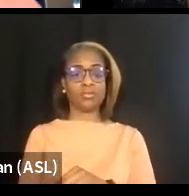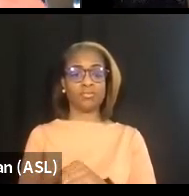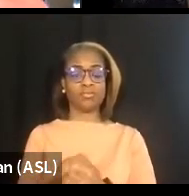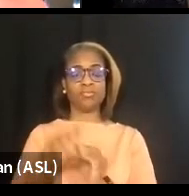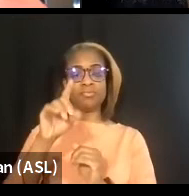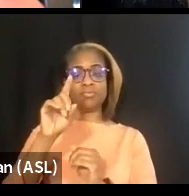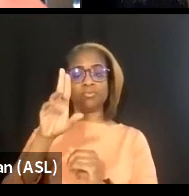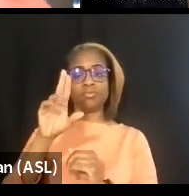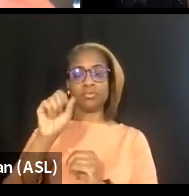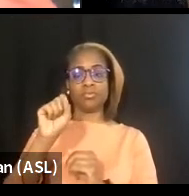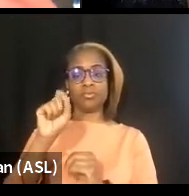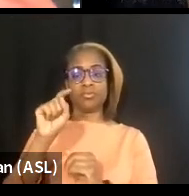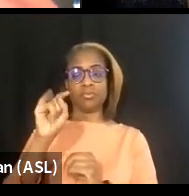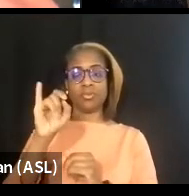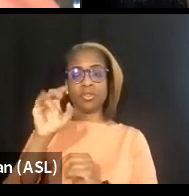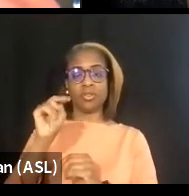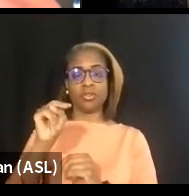Dustin.